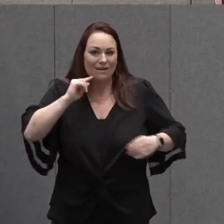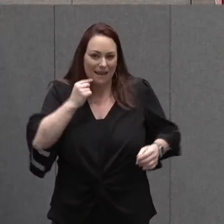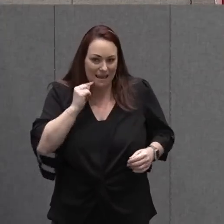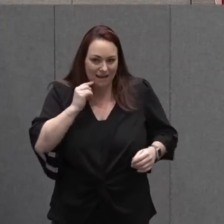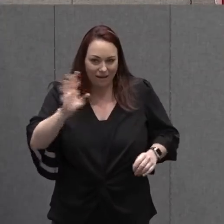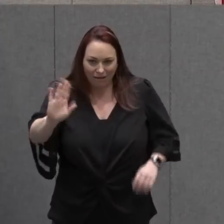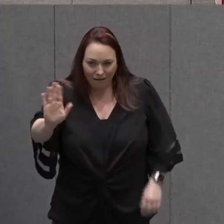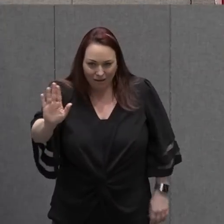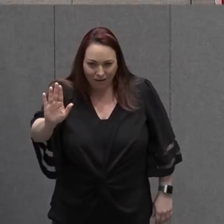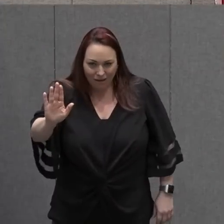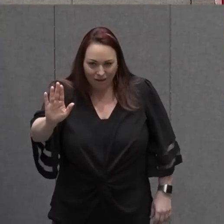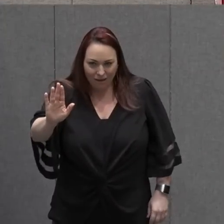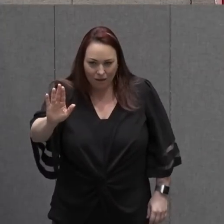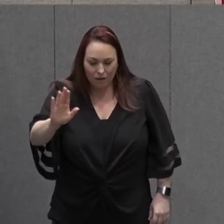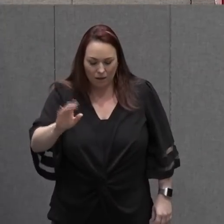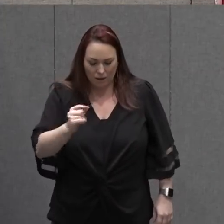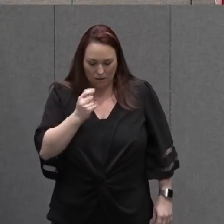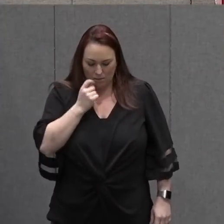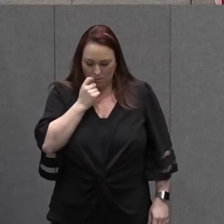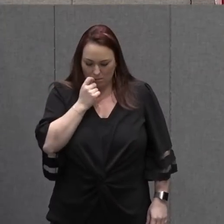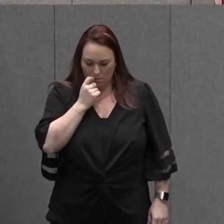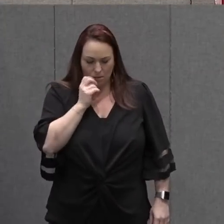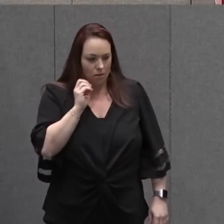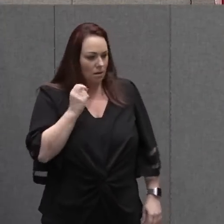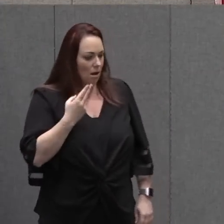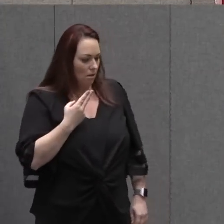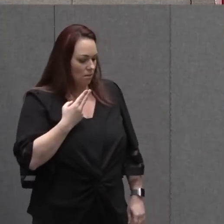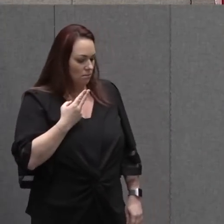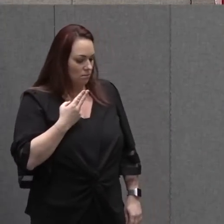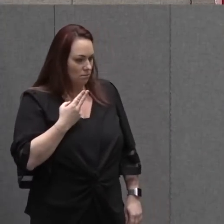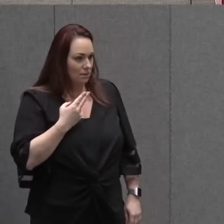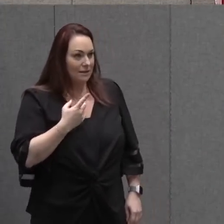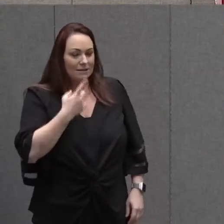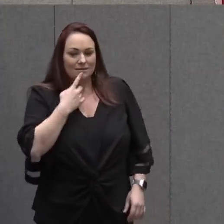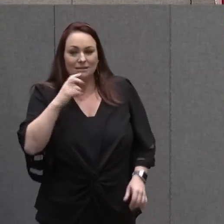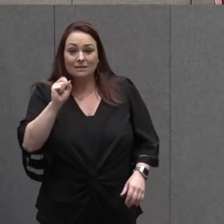eat. Oh. Say it with me. Synonym.